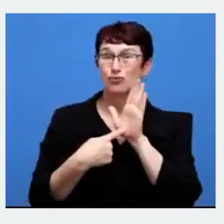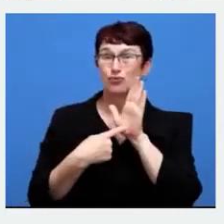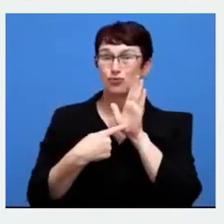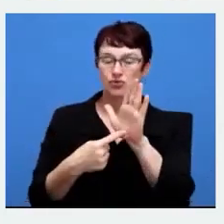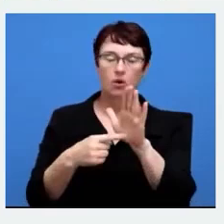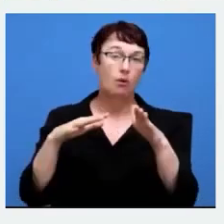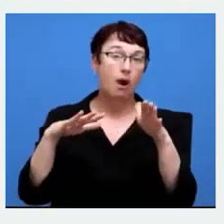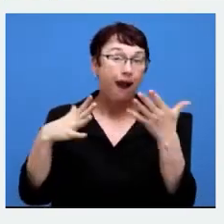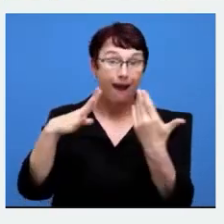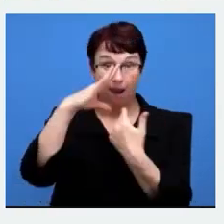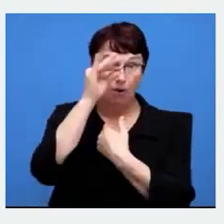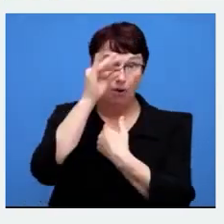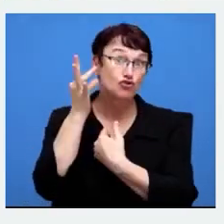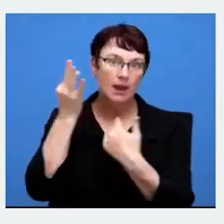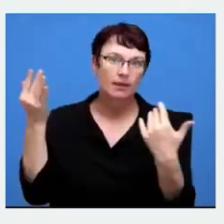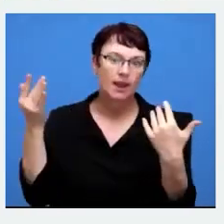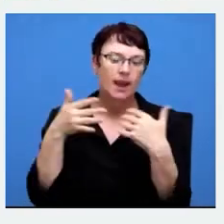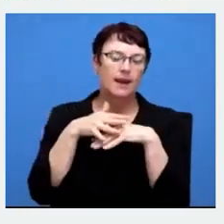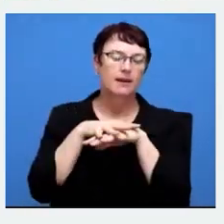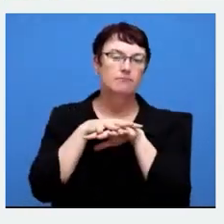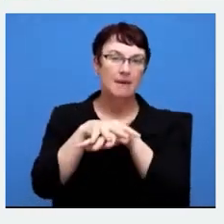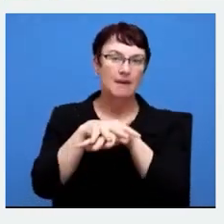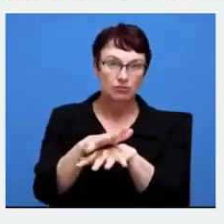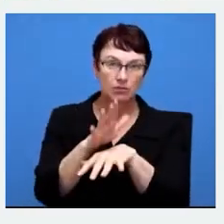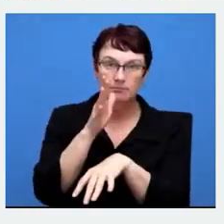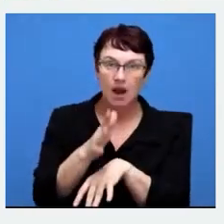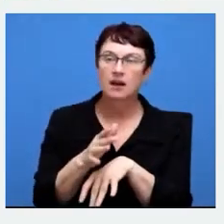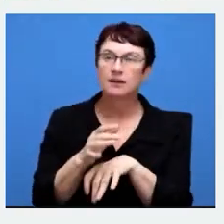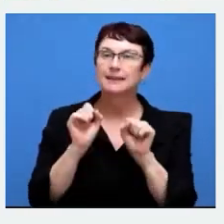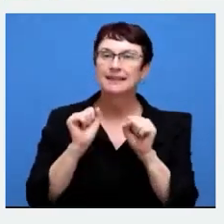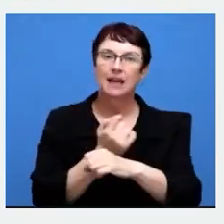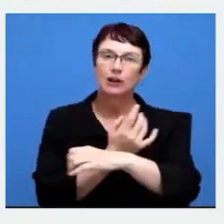green transition in general. And yes.